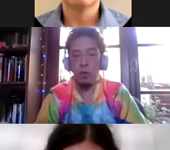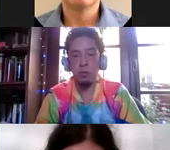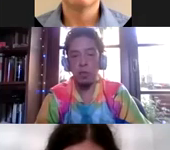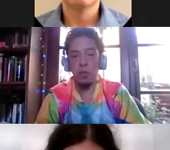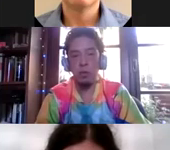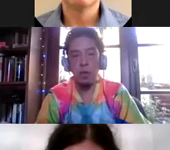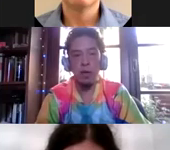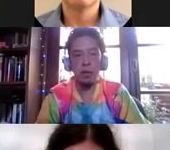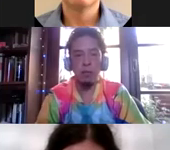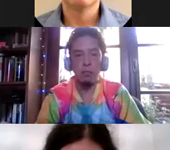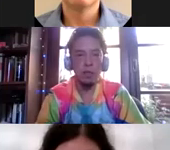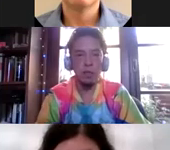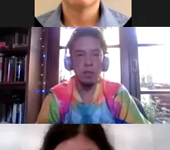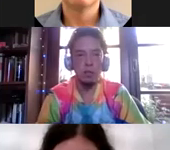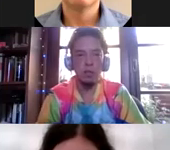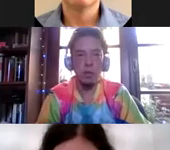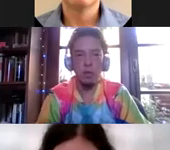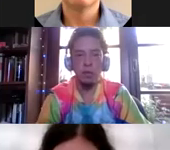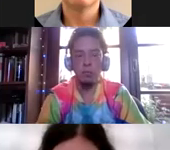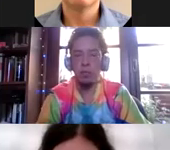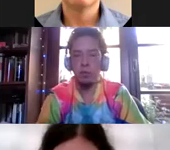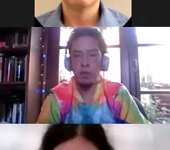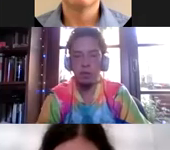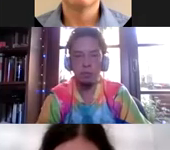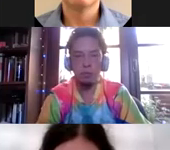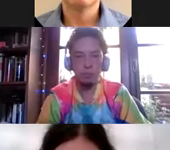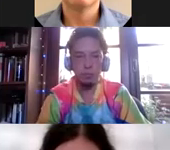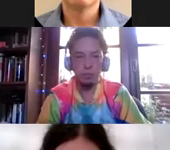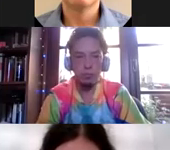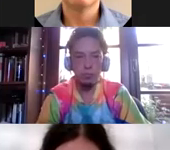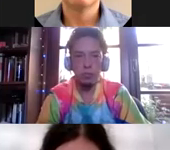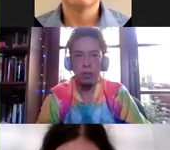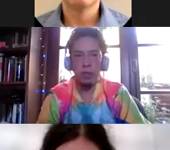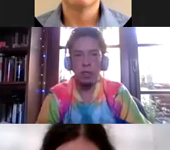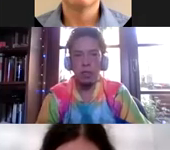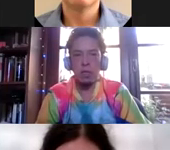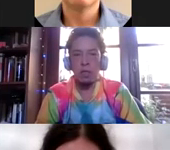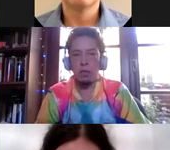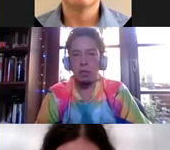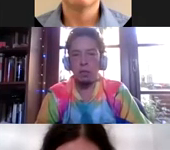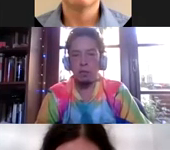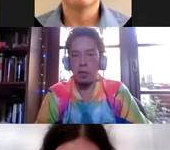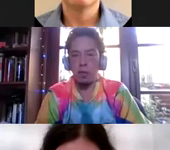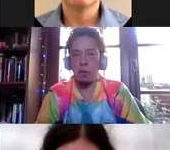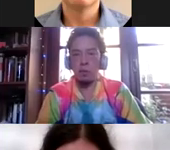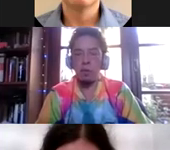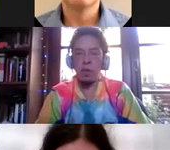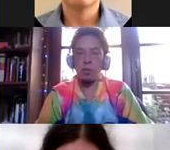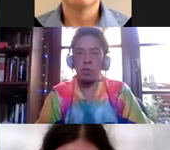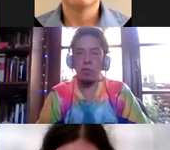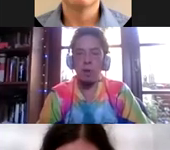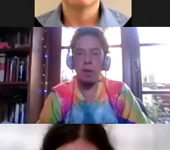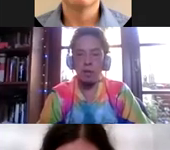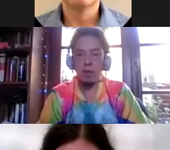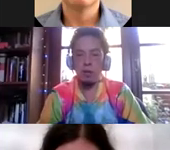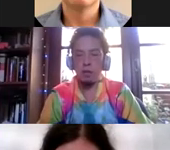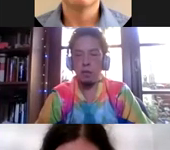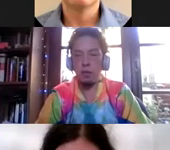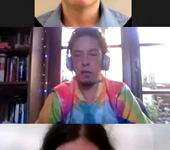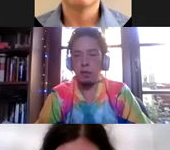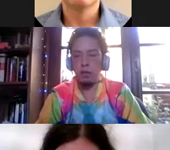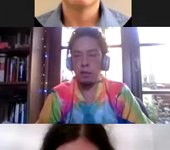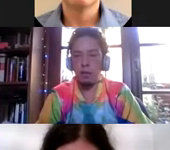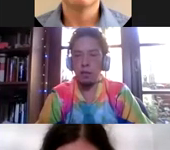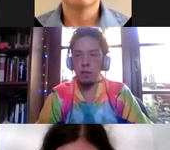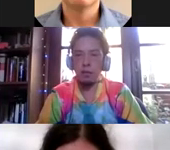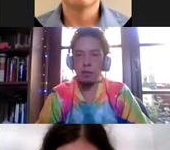the access to our rights. We brought together over 150 people. We can